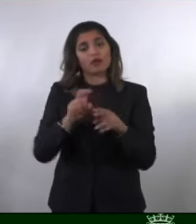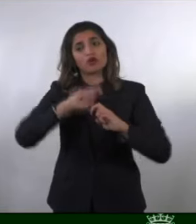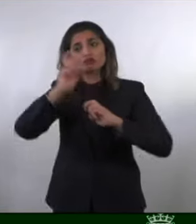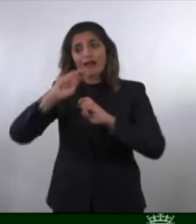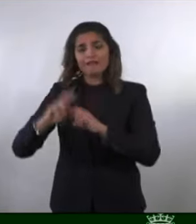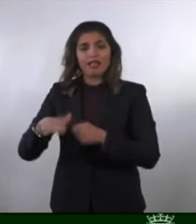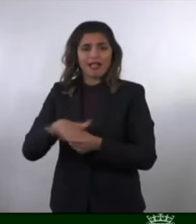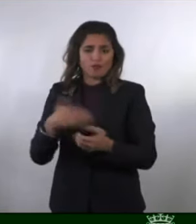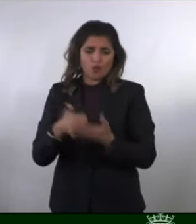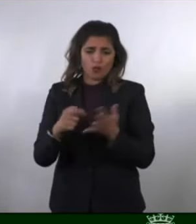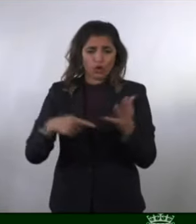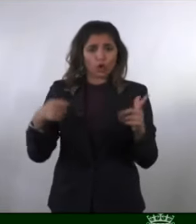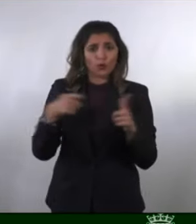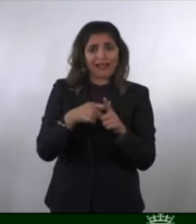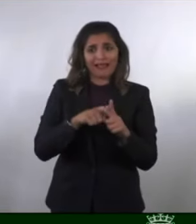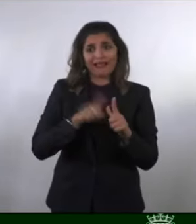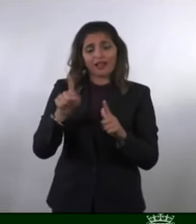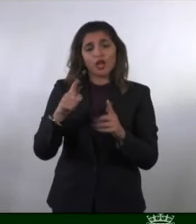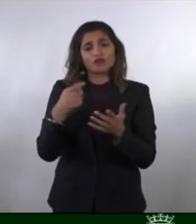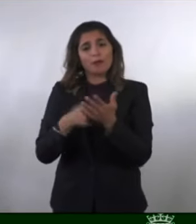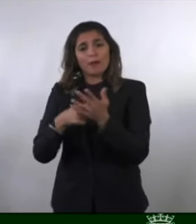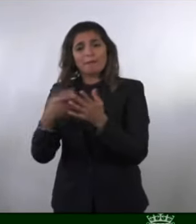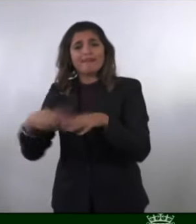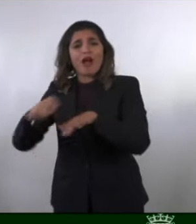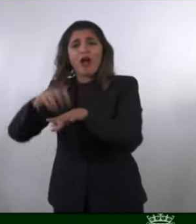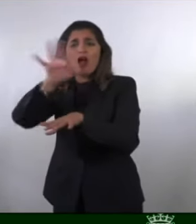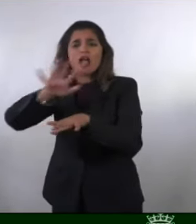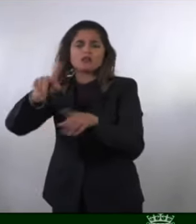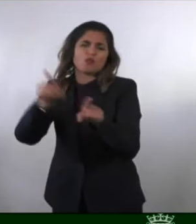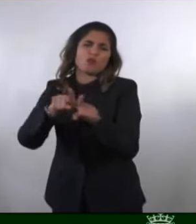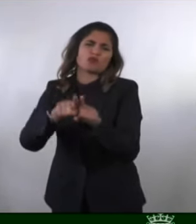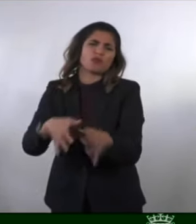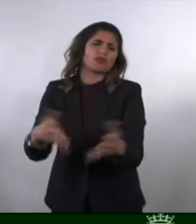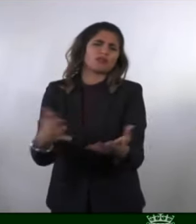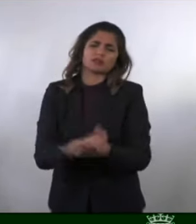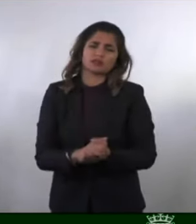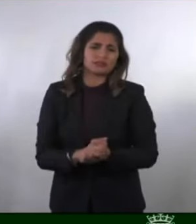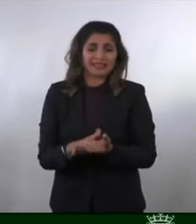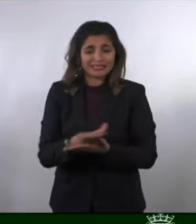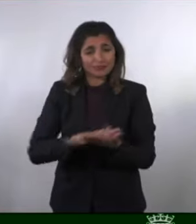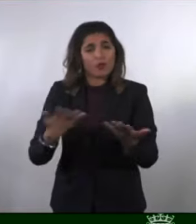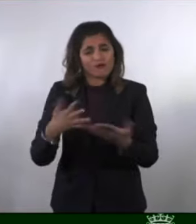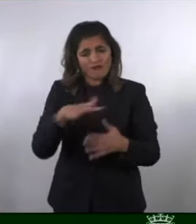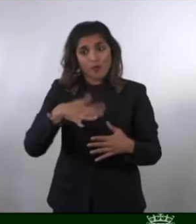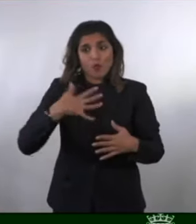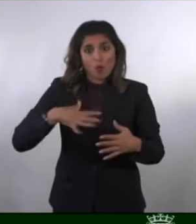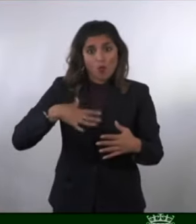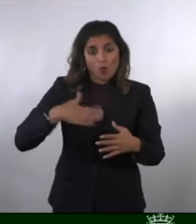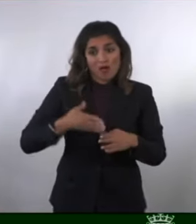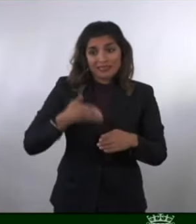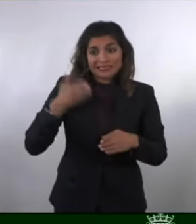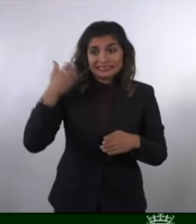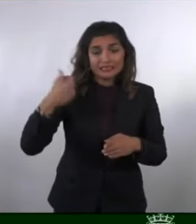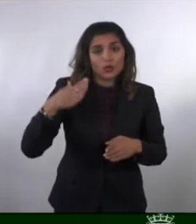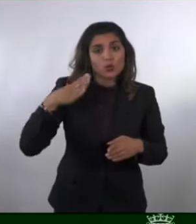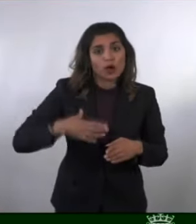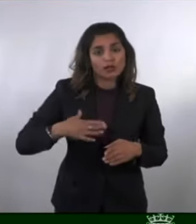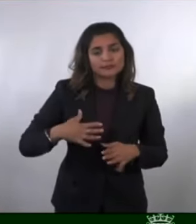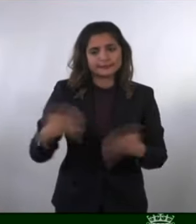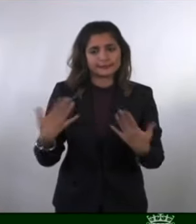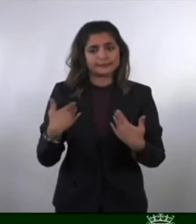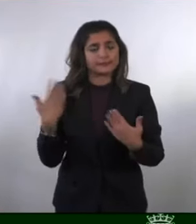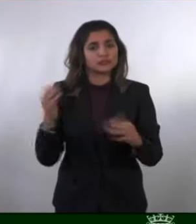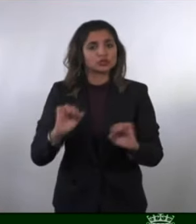the Republic, and so travel to the Republic has never been